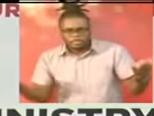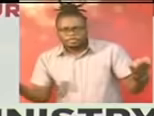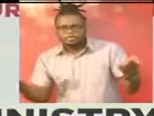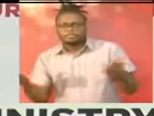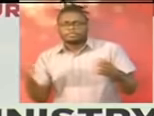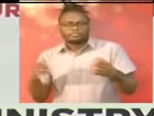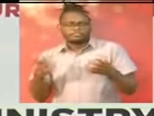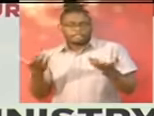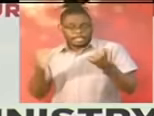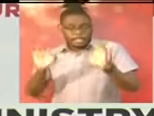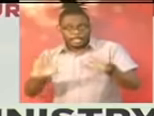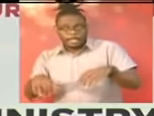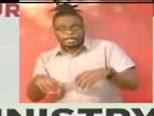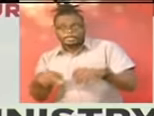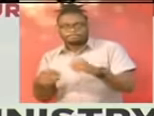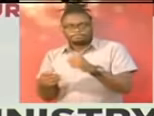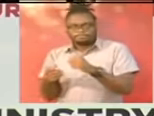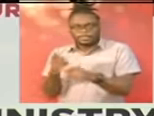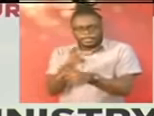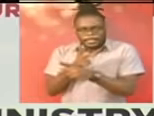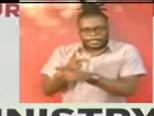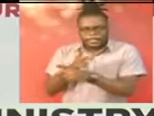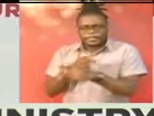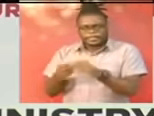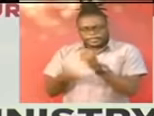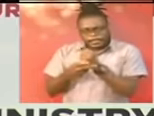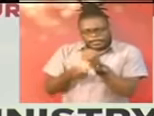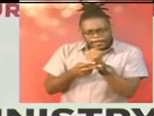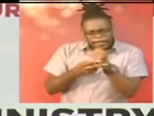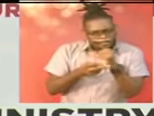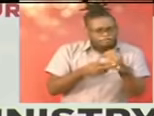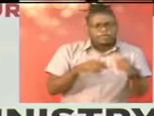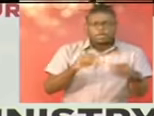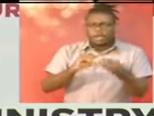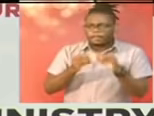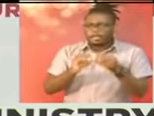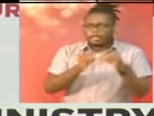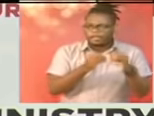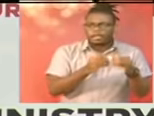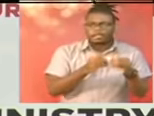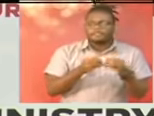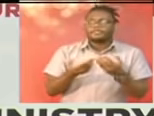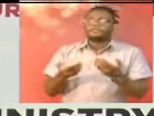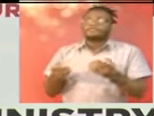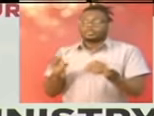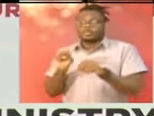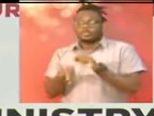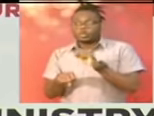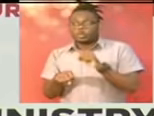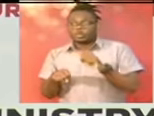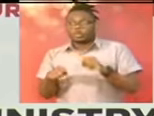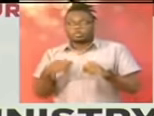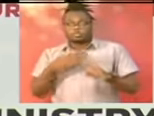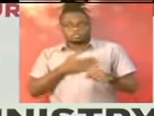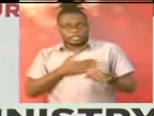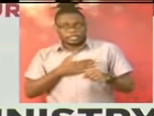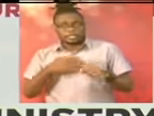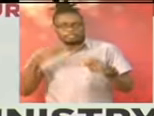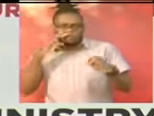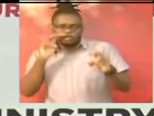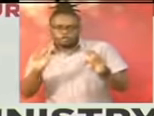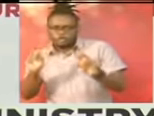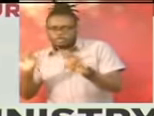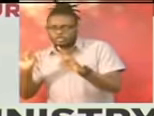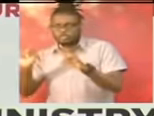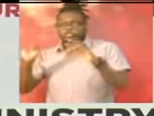updated, that information again will be shared. So keep looking at the Ministry of Health's website. Stay tuned to that for